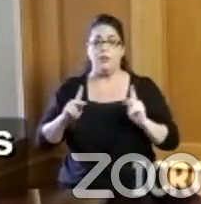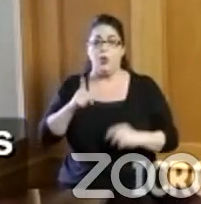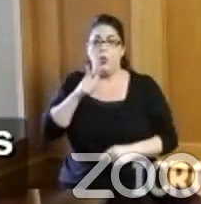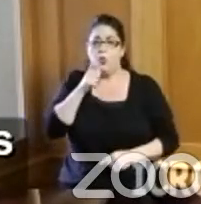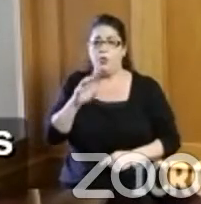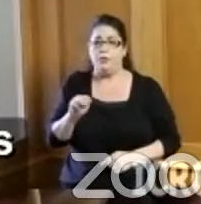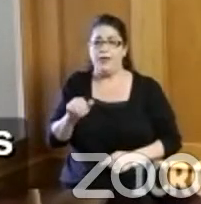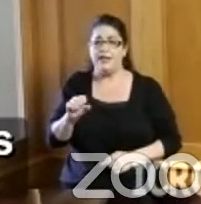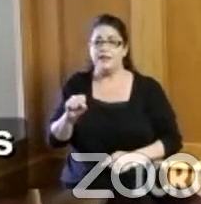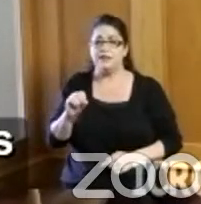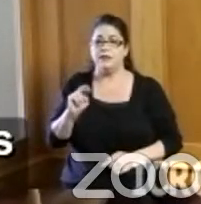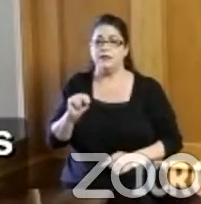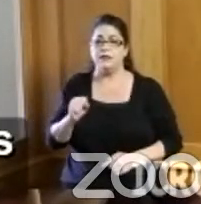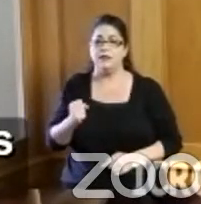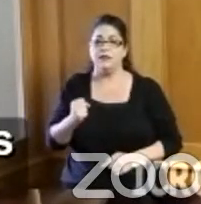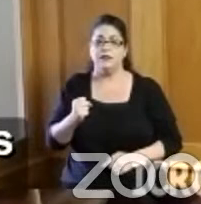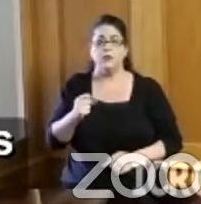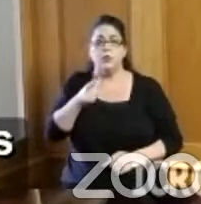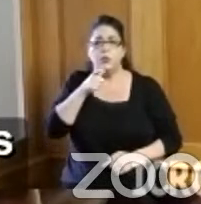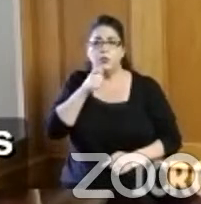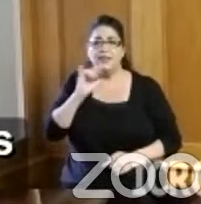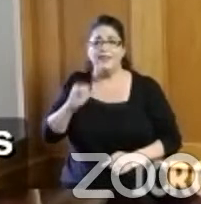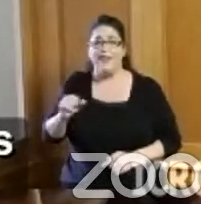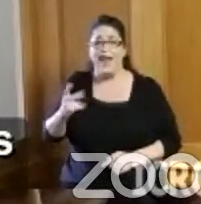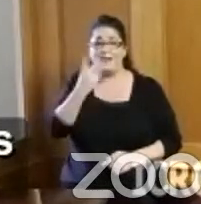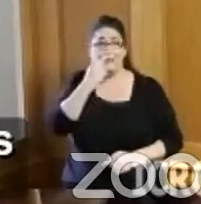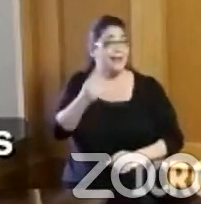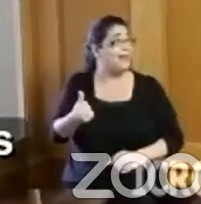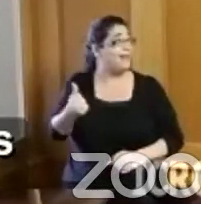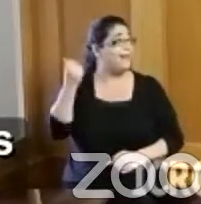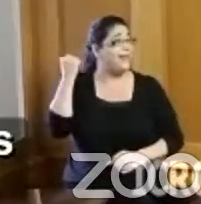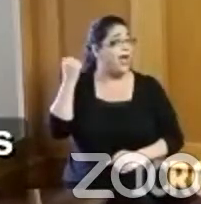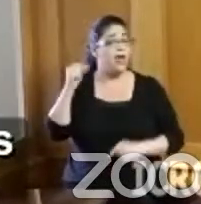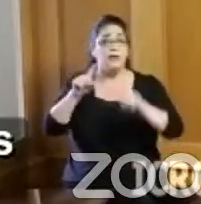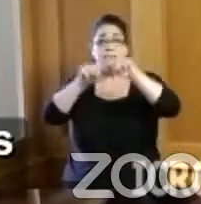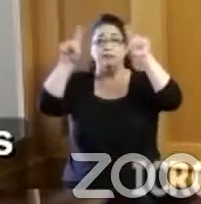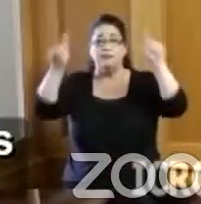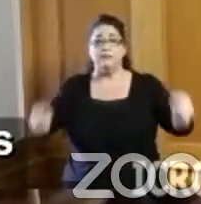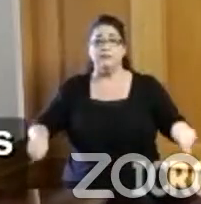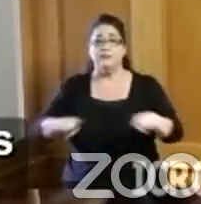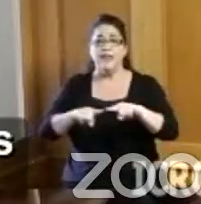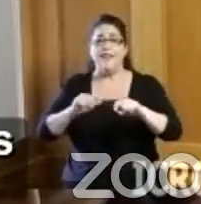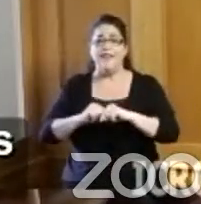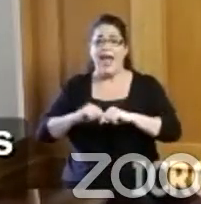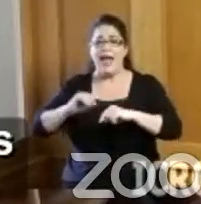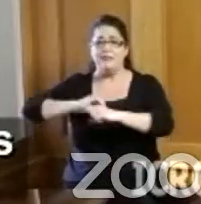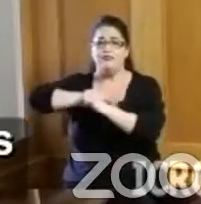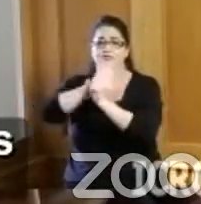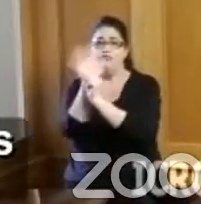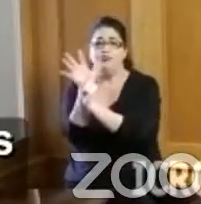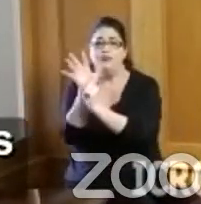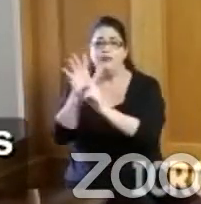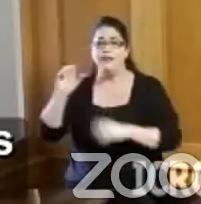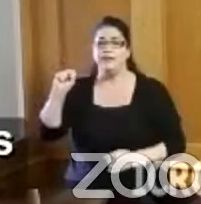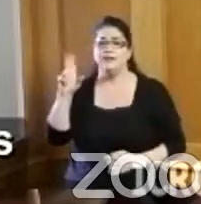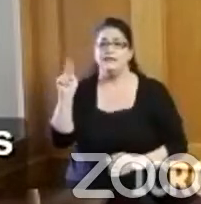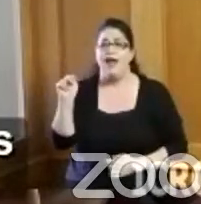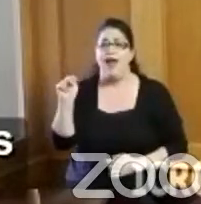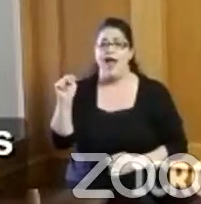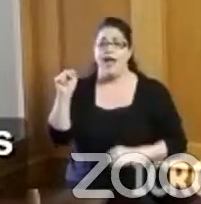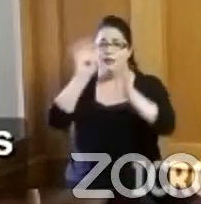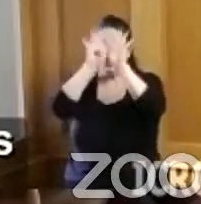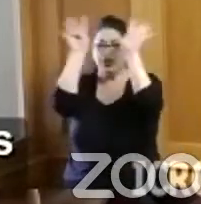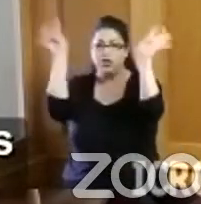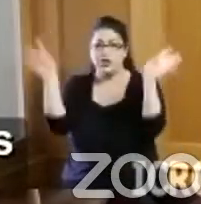Masons were, we need to know. You see that sign back there? It's a sun. The Mason's hat,